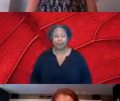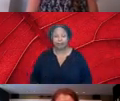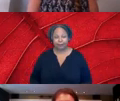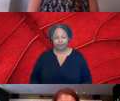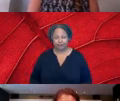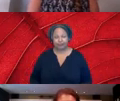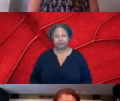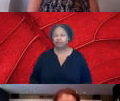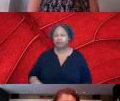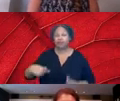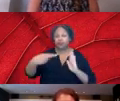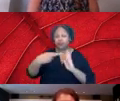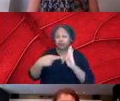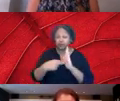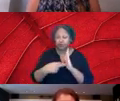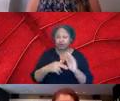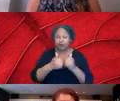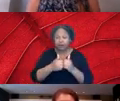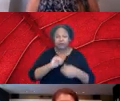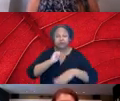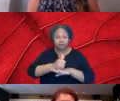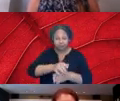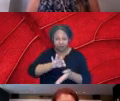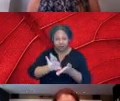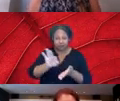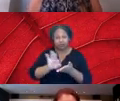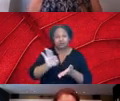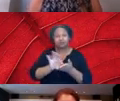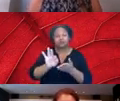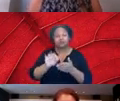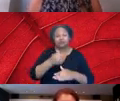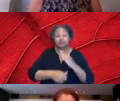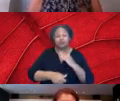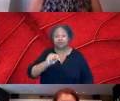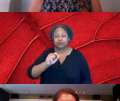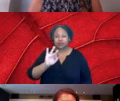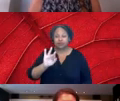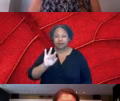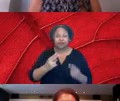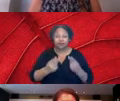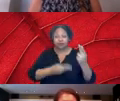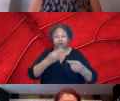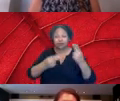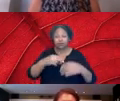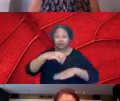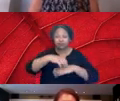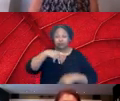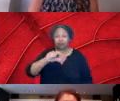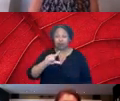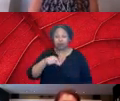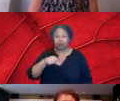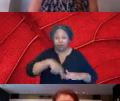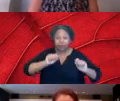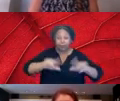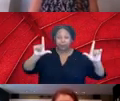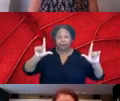To register an account on the TAF nomination portal, or sign into